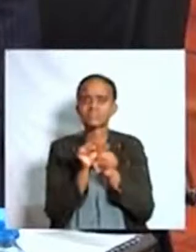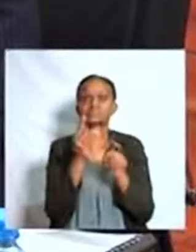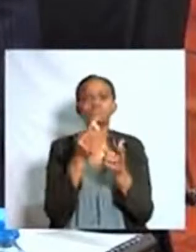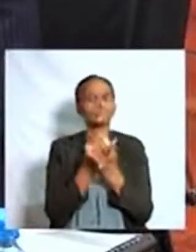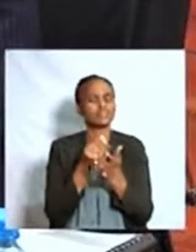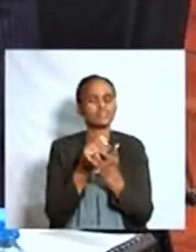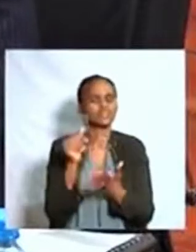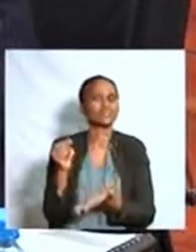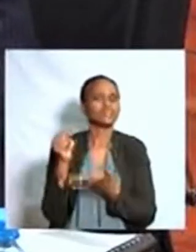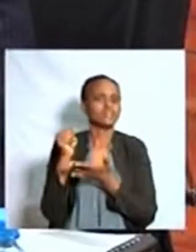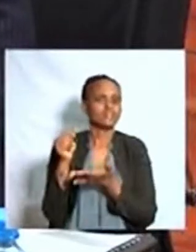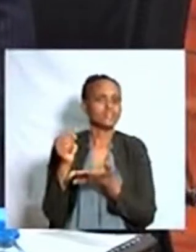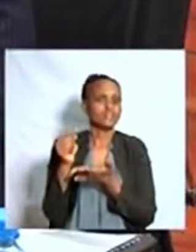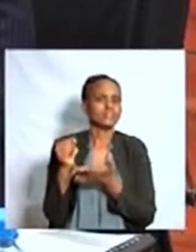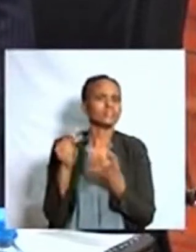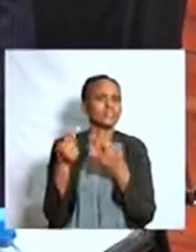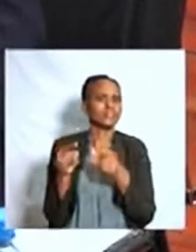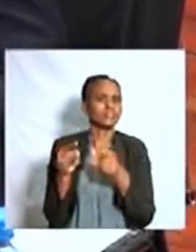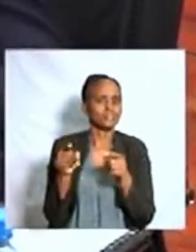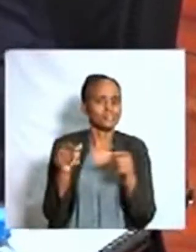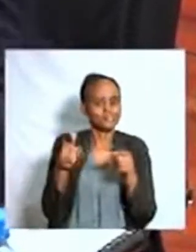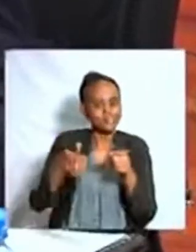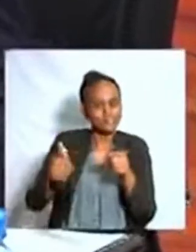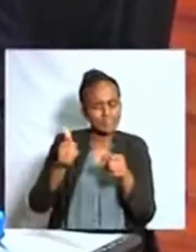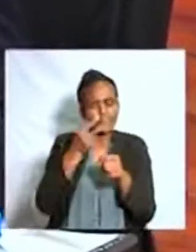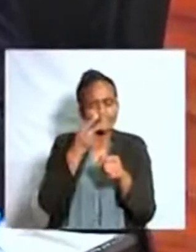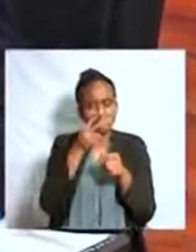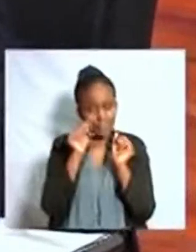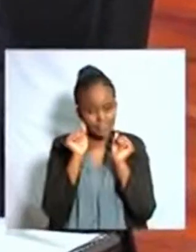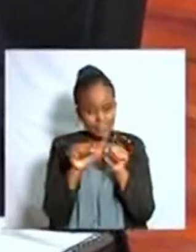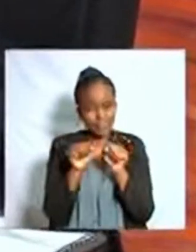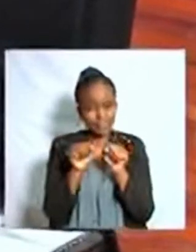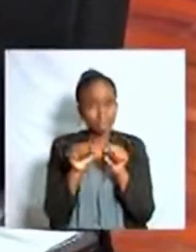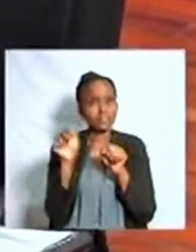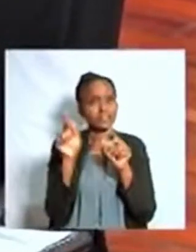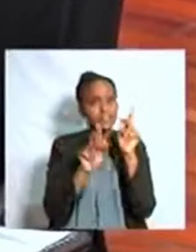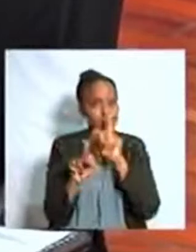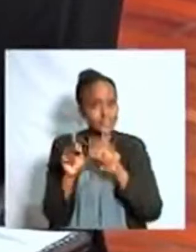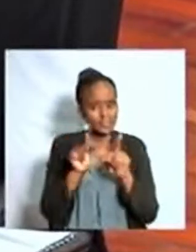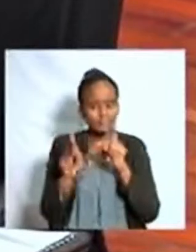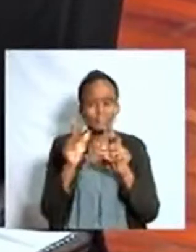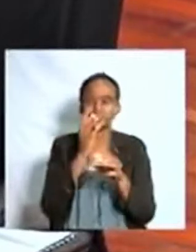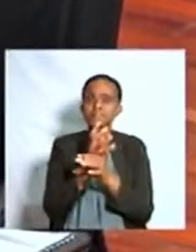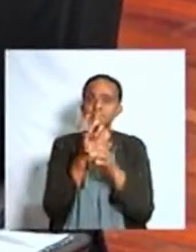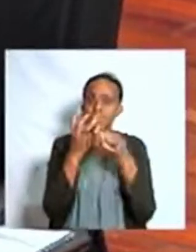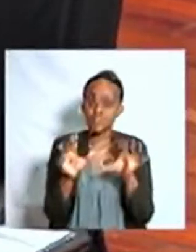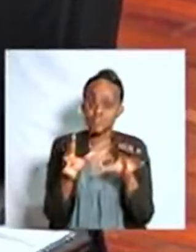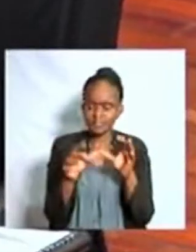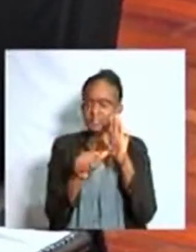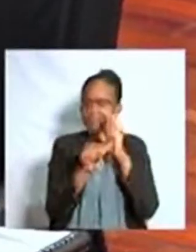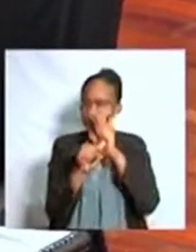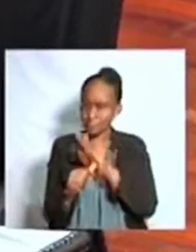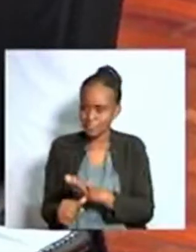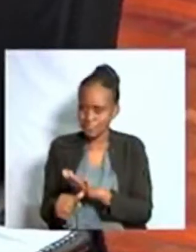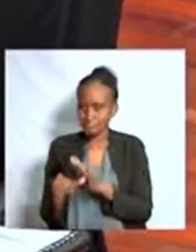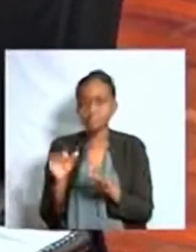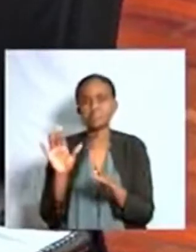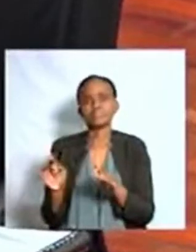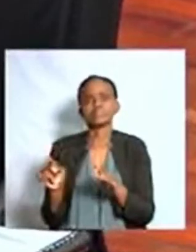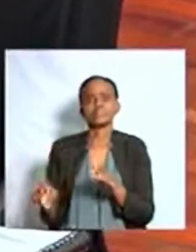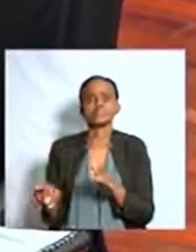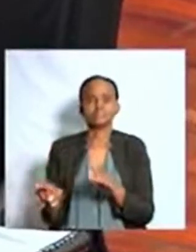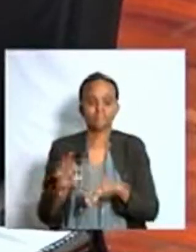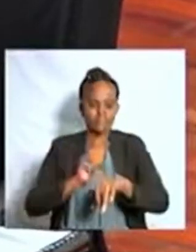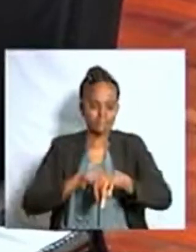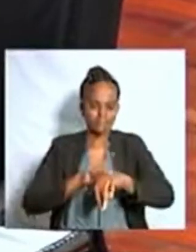to be done, so that they see that the people of Chinsali have been deprived that